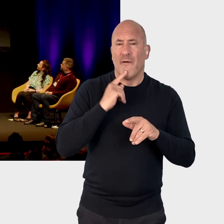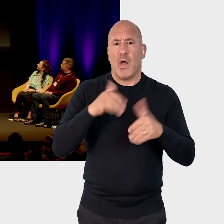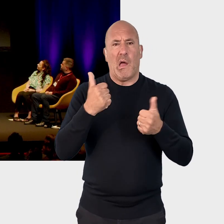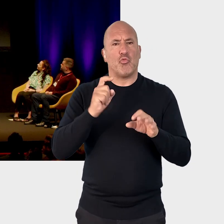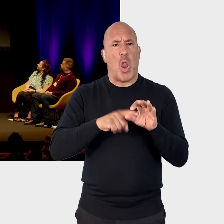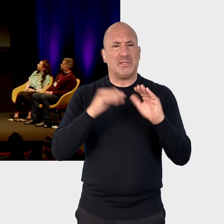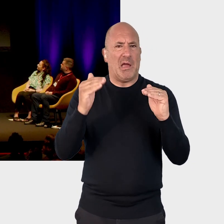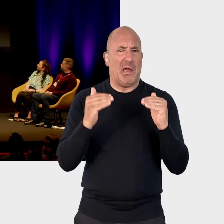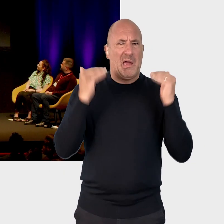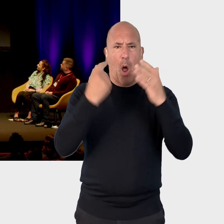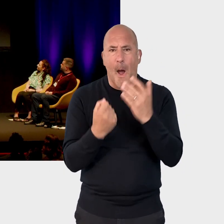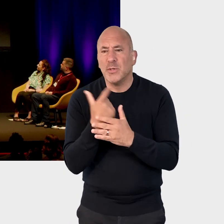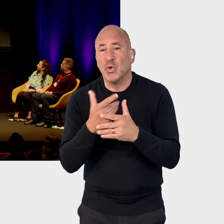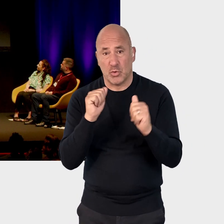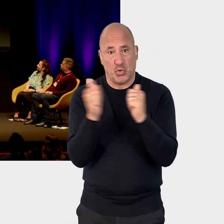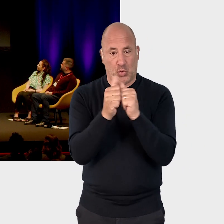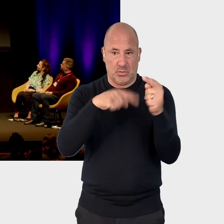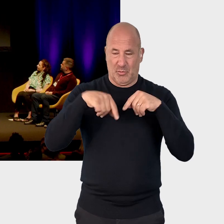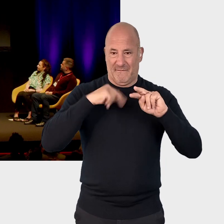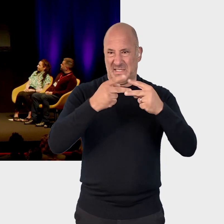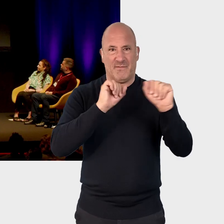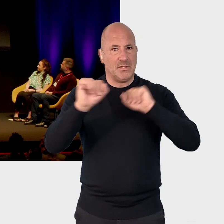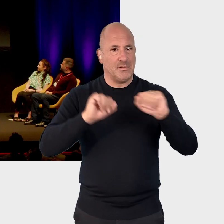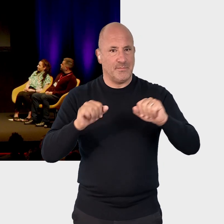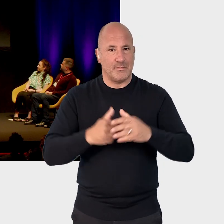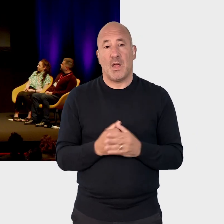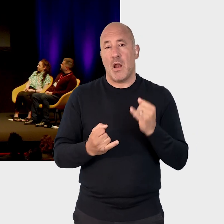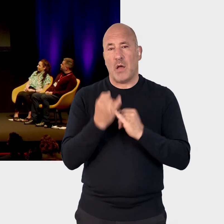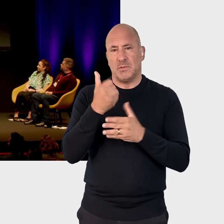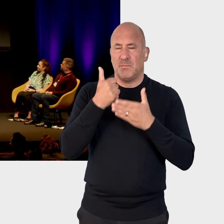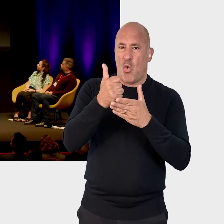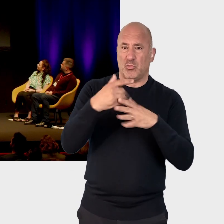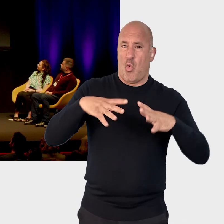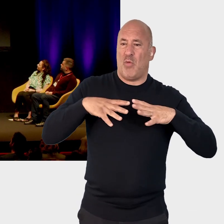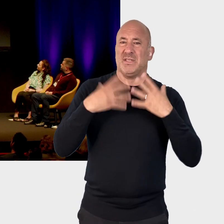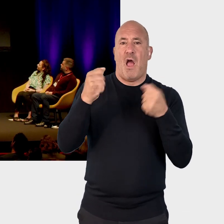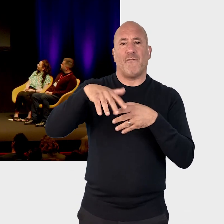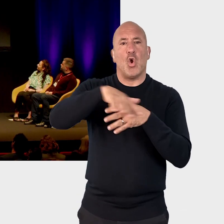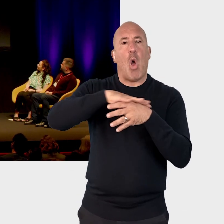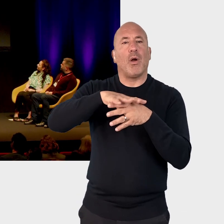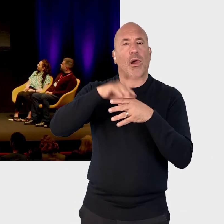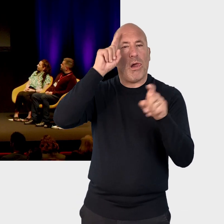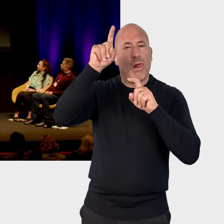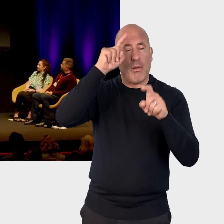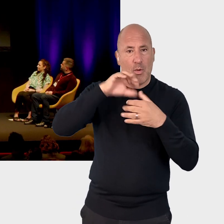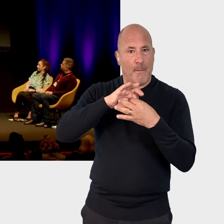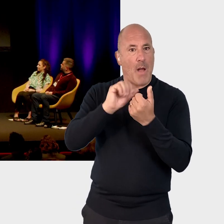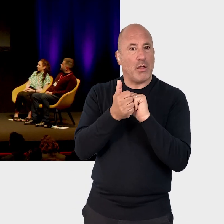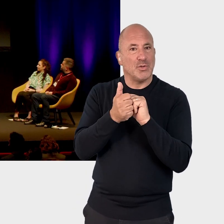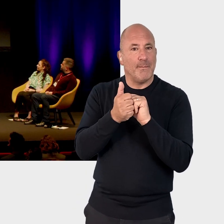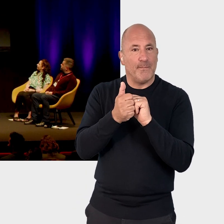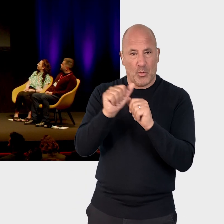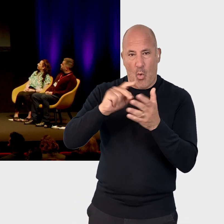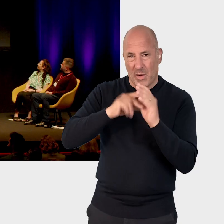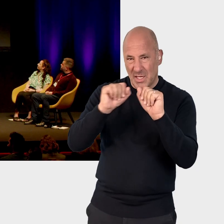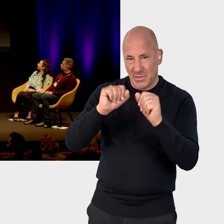offer high-quality creative opportunities that are relevant to the people and places we are visiting. And finally, support existing local initiatives by